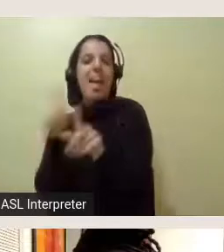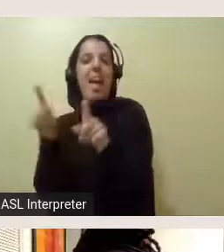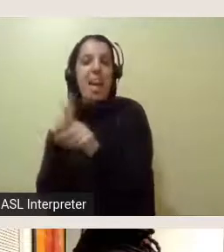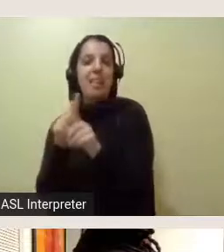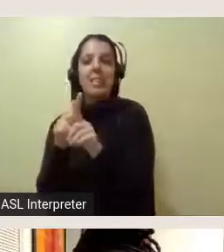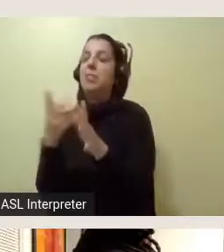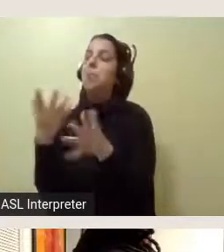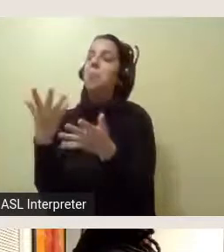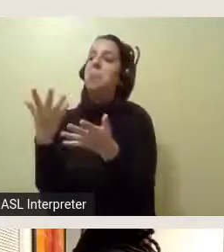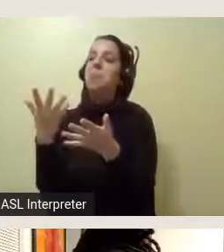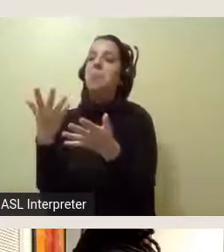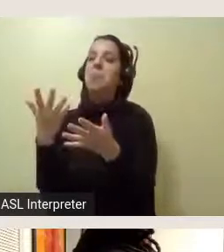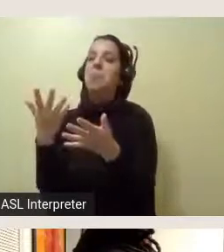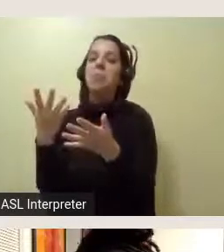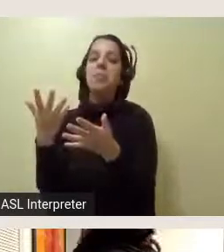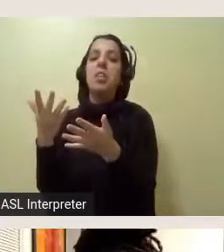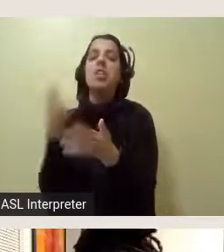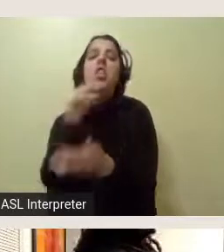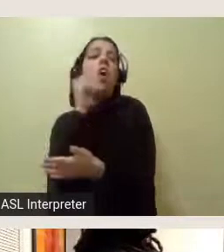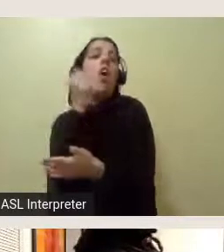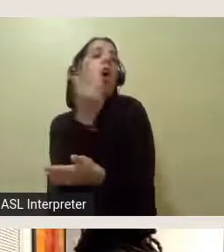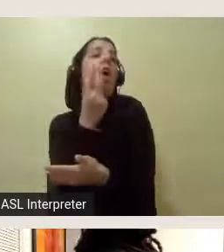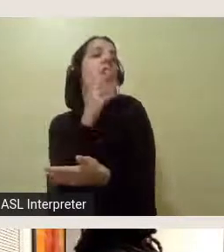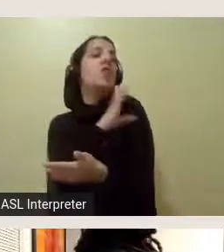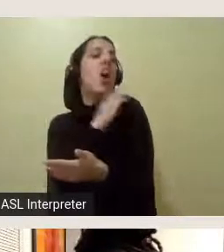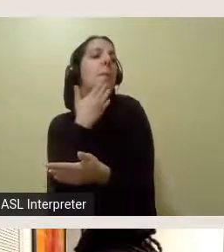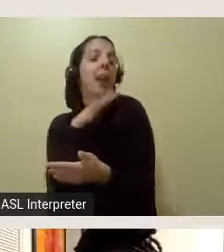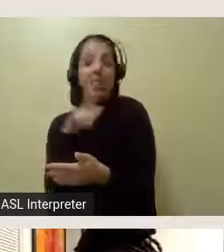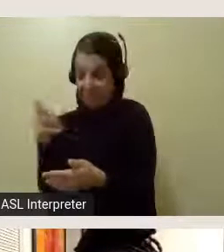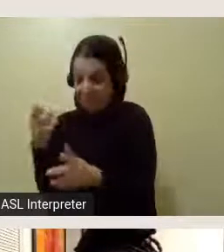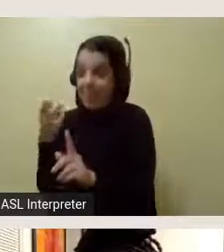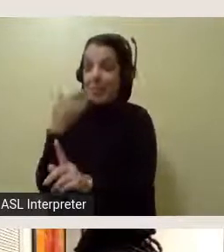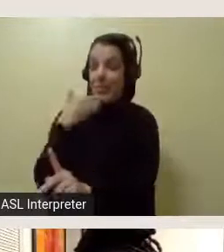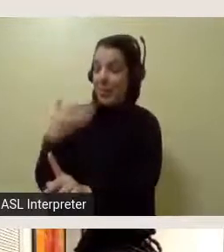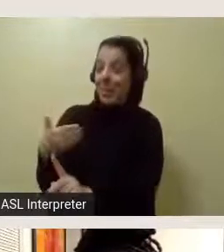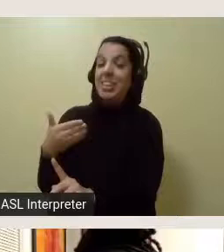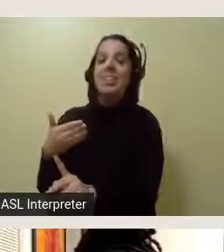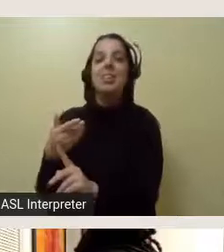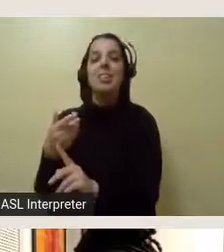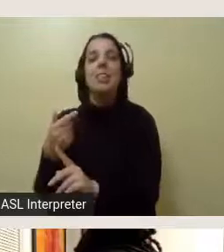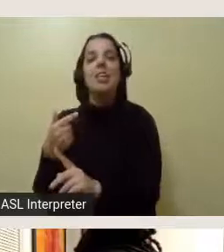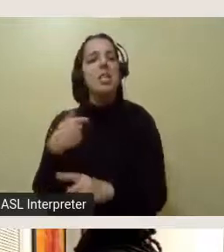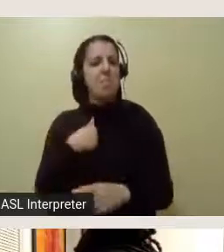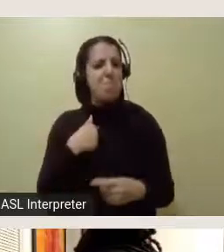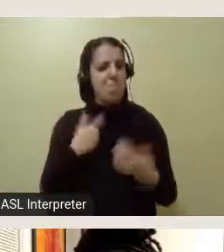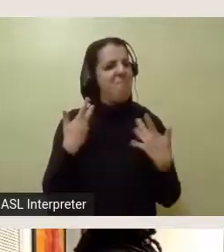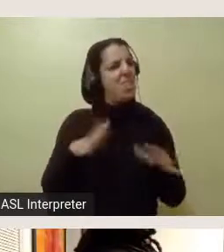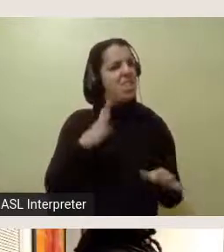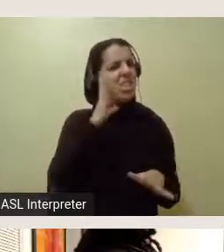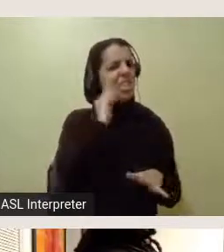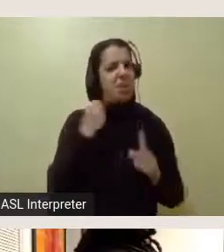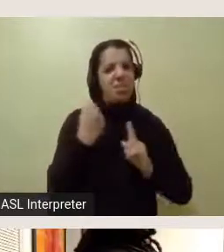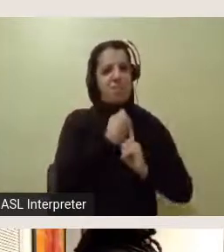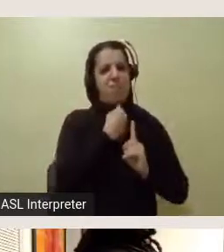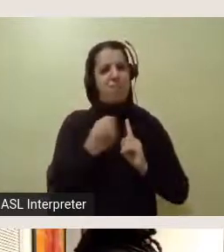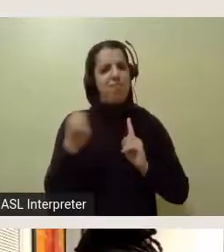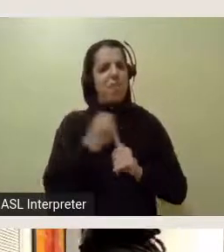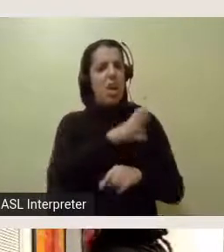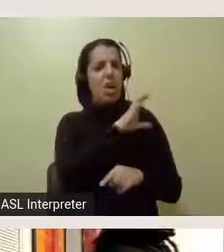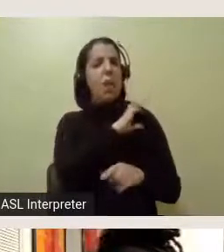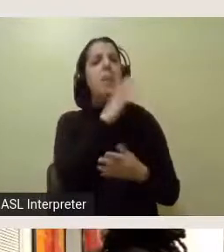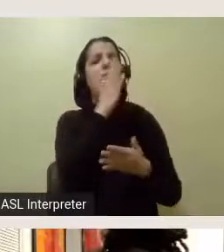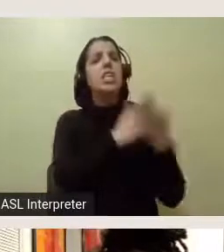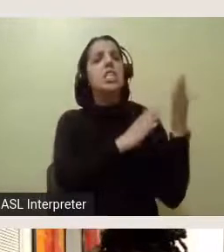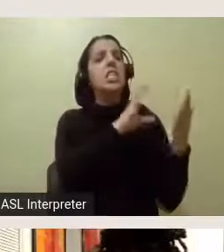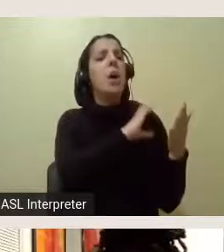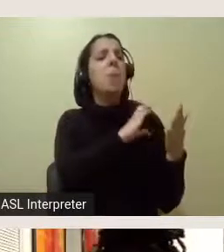know, this not all cops, right? So like, you know, I know that I've been beaten up by a cop too, and some cops are bad,